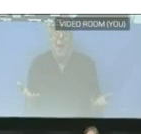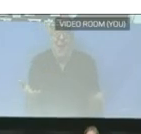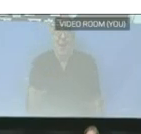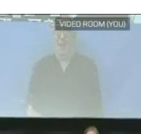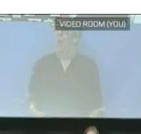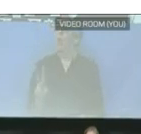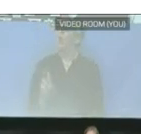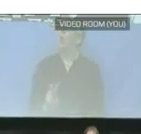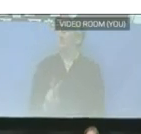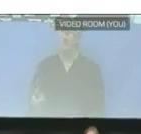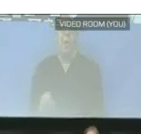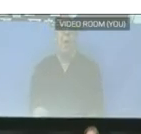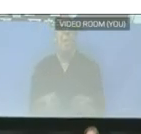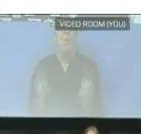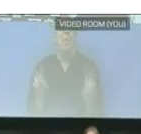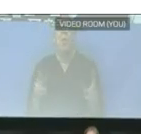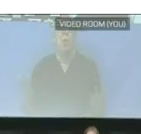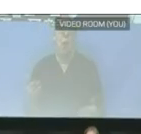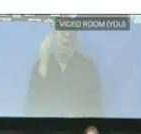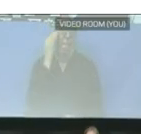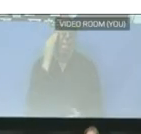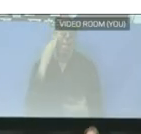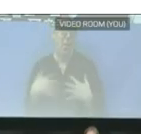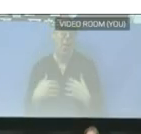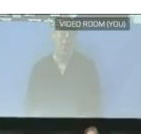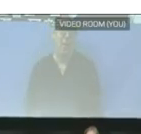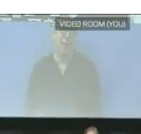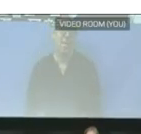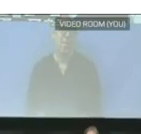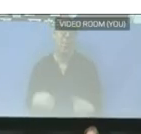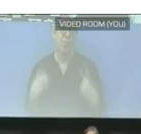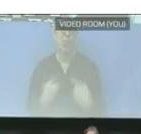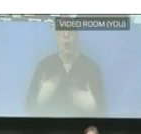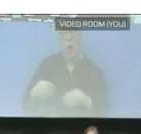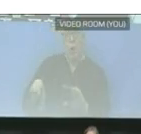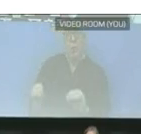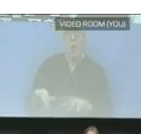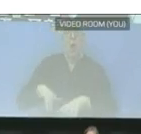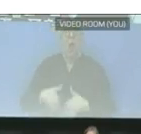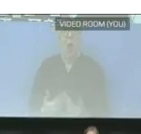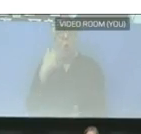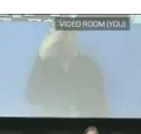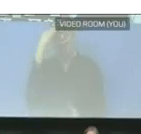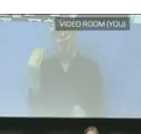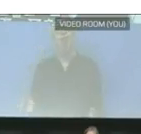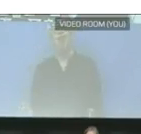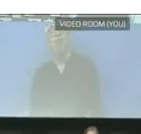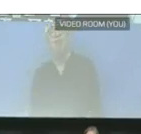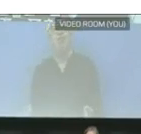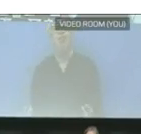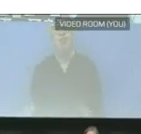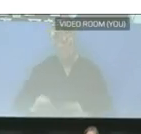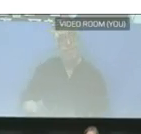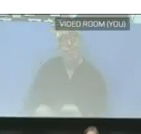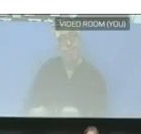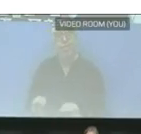we want to give some mindfulness exercises and insights in how to really keep